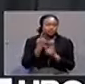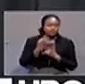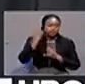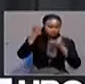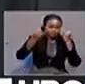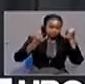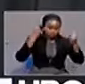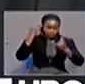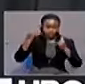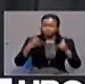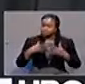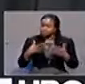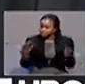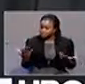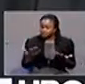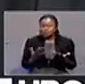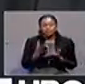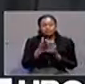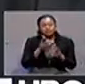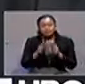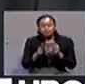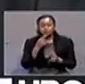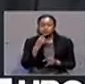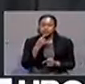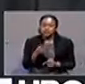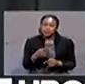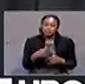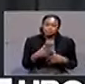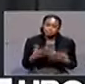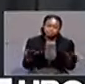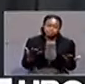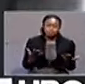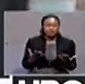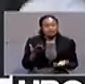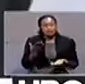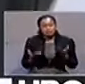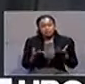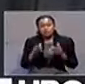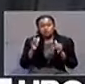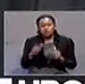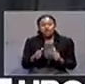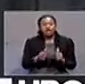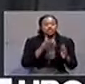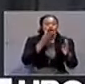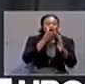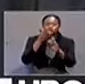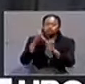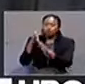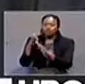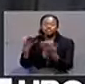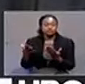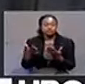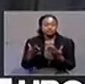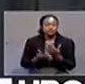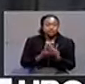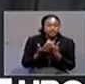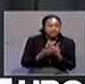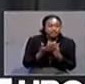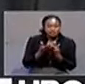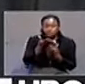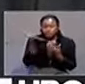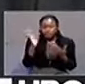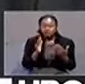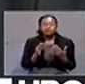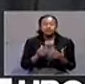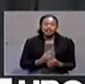ideas. Some people were saying we should maybe approach them by caring for them, loving